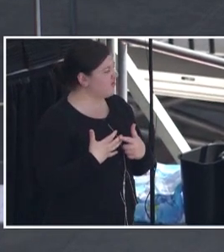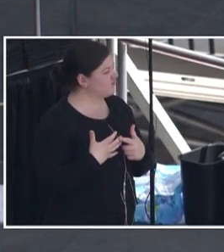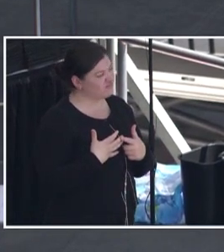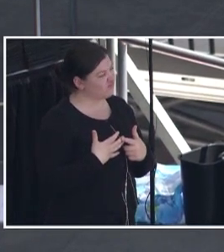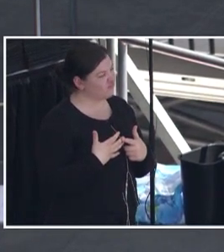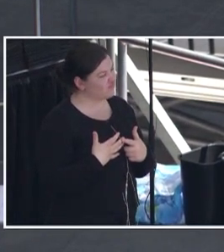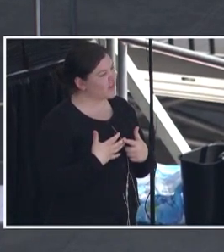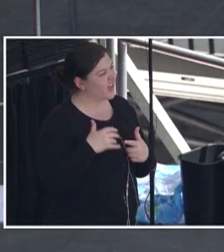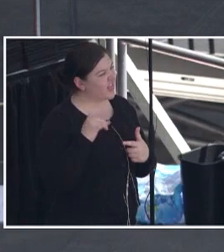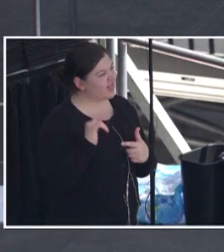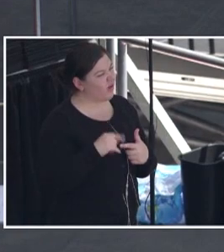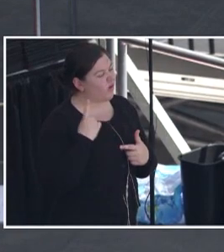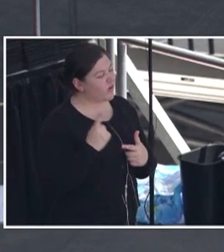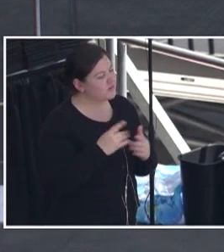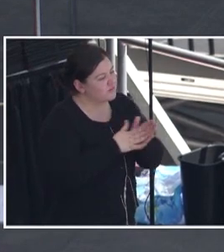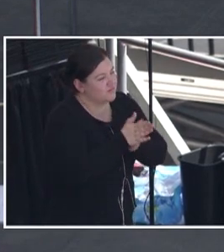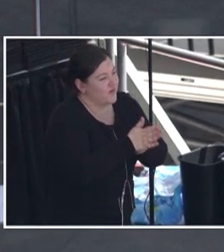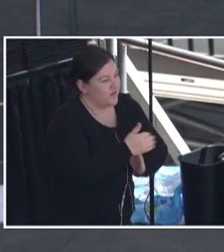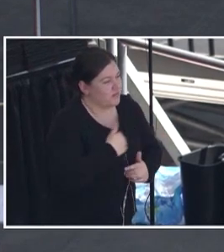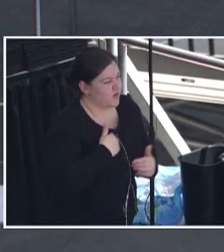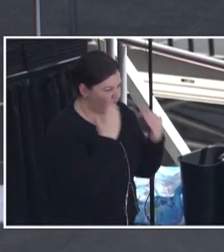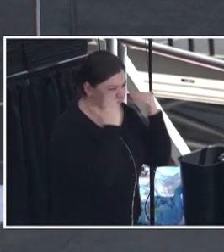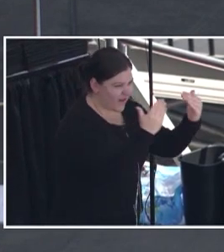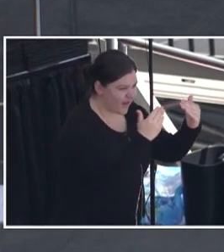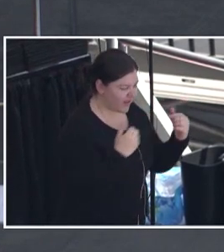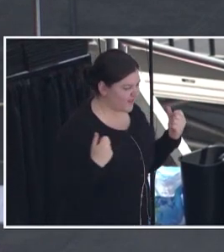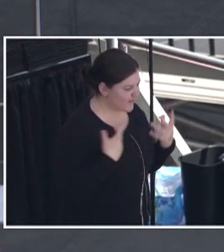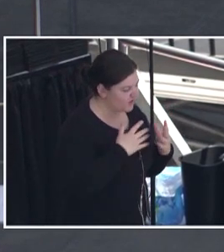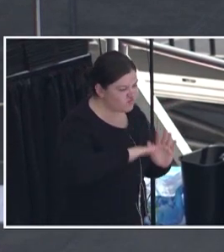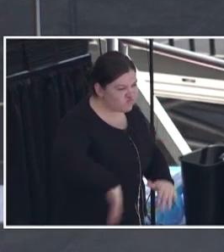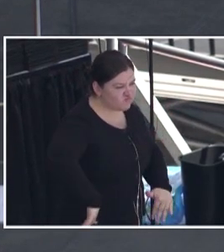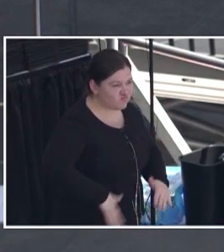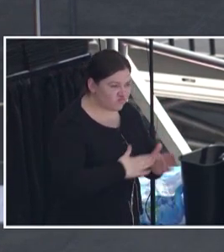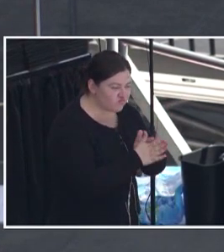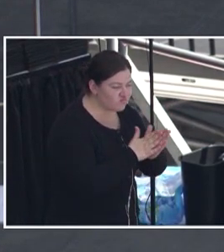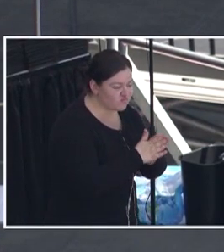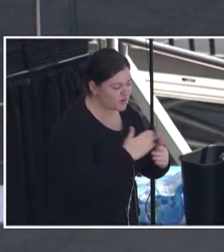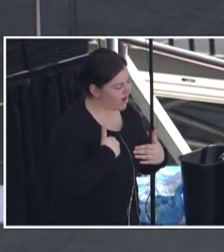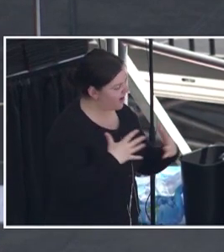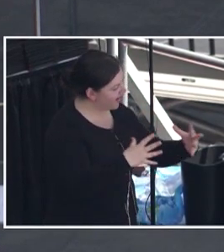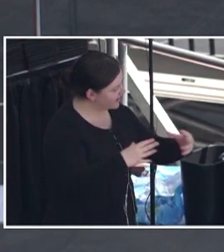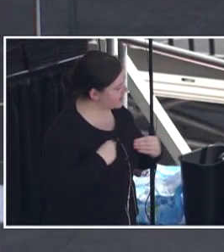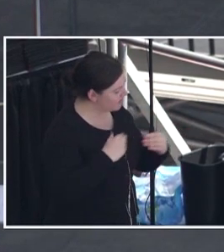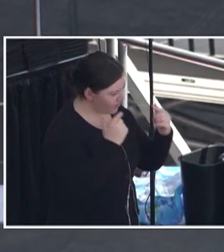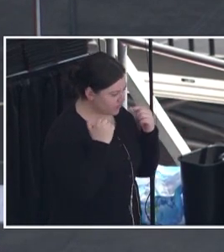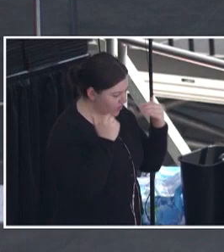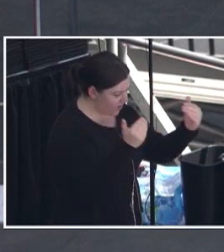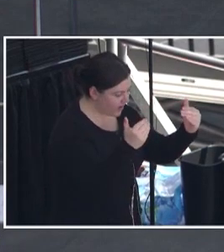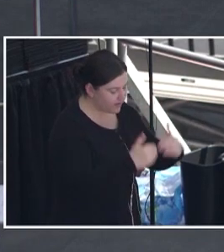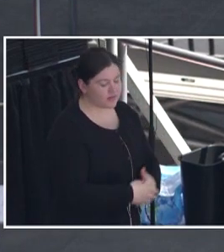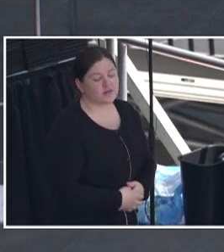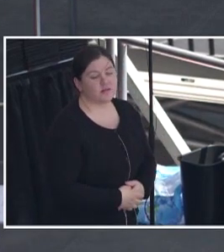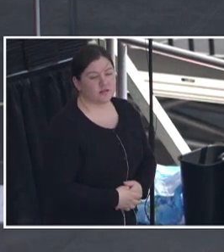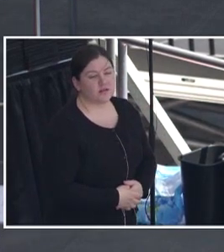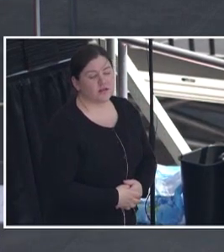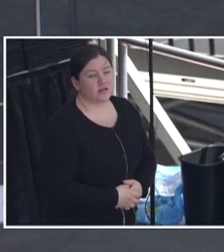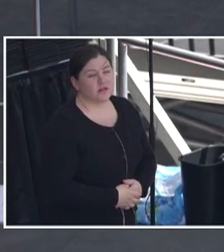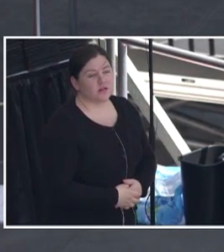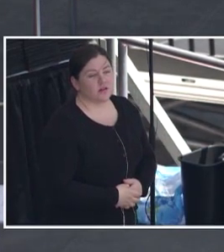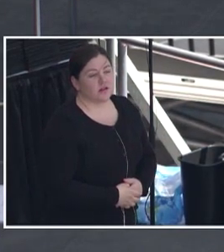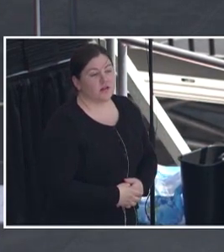my catalyst. So I embraced this challenge head on. Once I